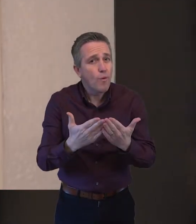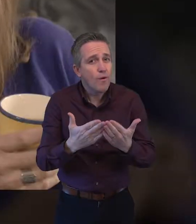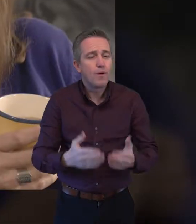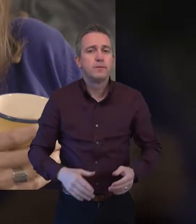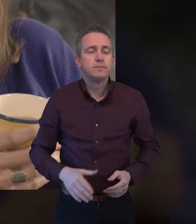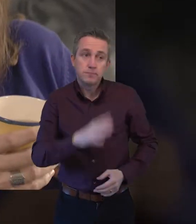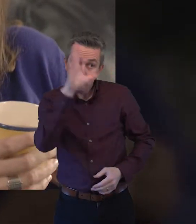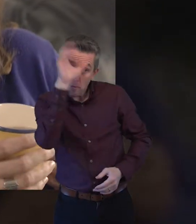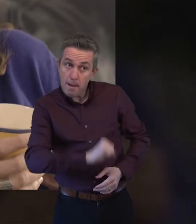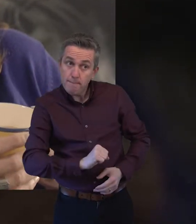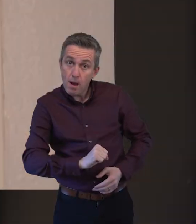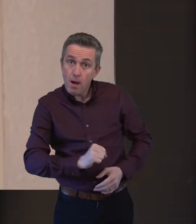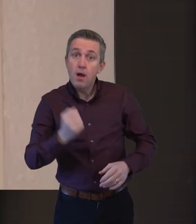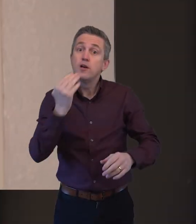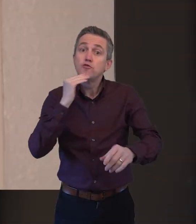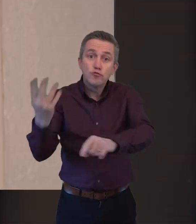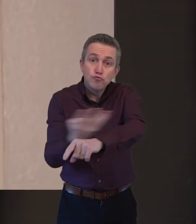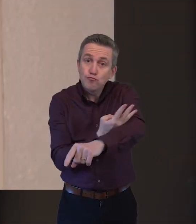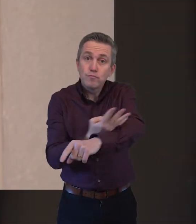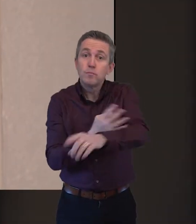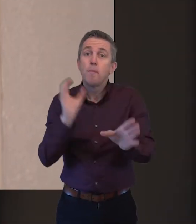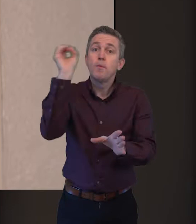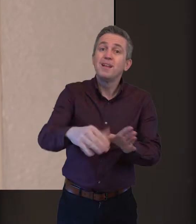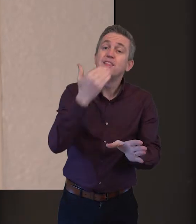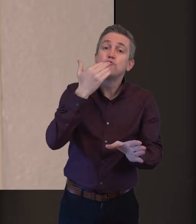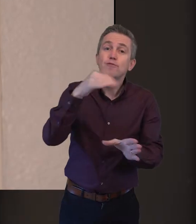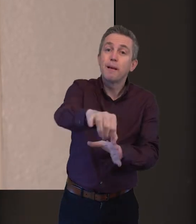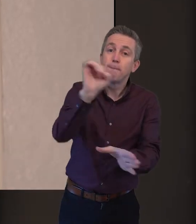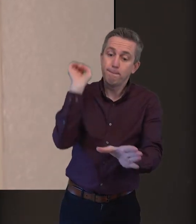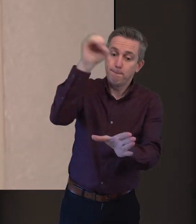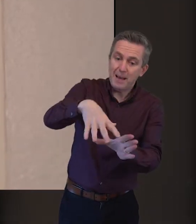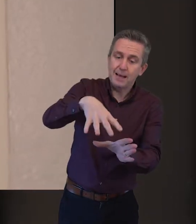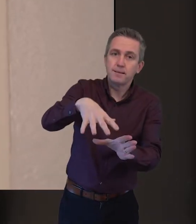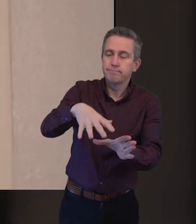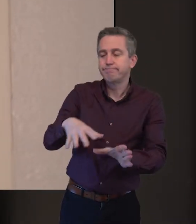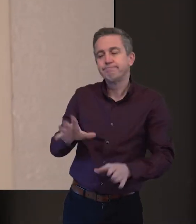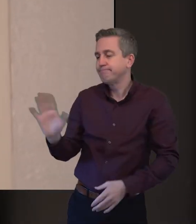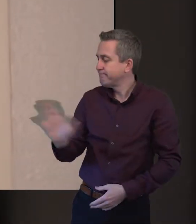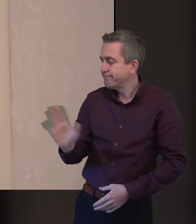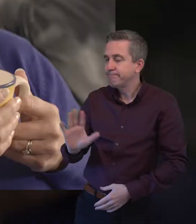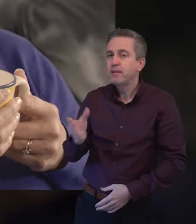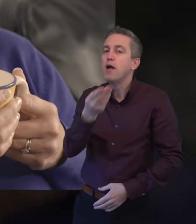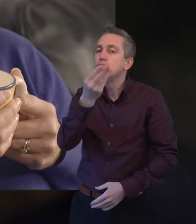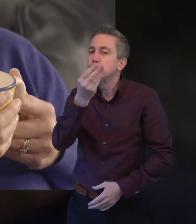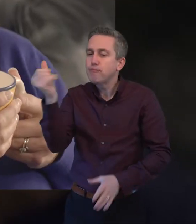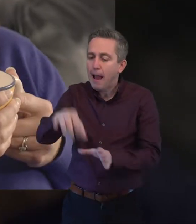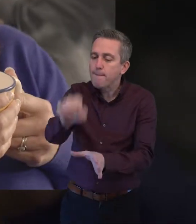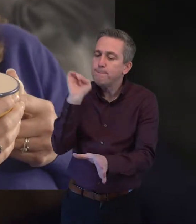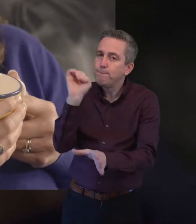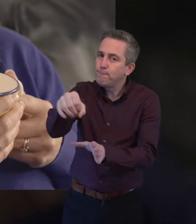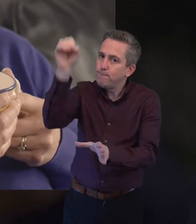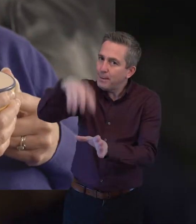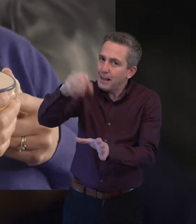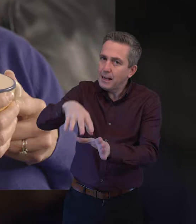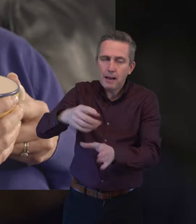And don't forget to put the grass cuttings in the green bin. I think you'll find it's the brown bin. Oh, how